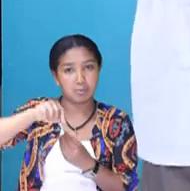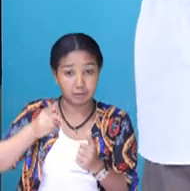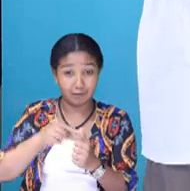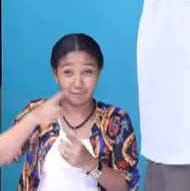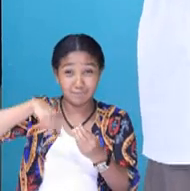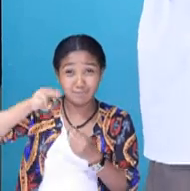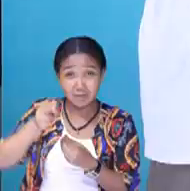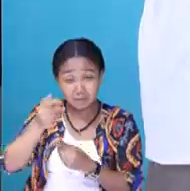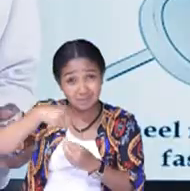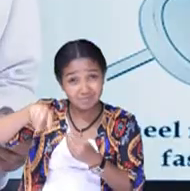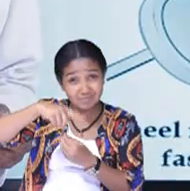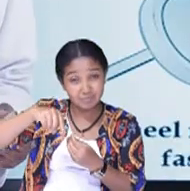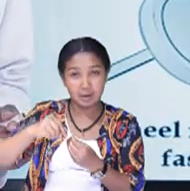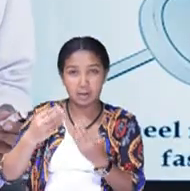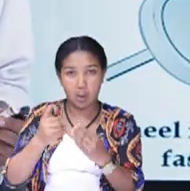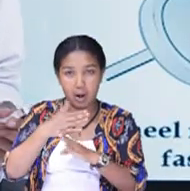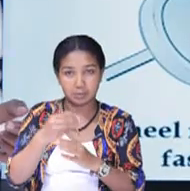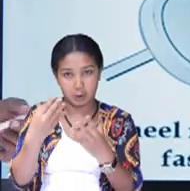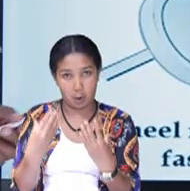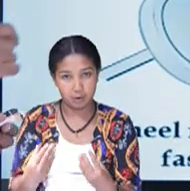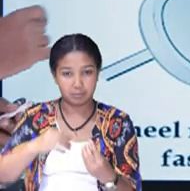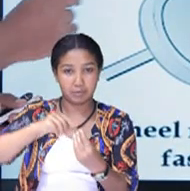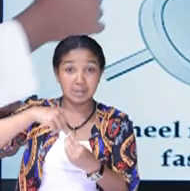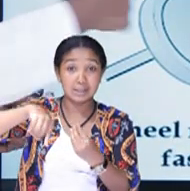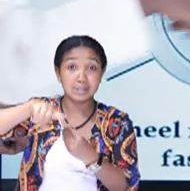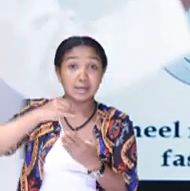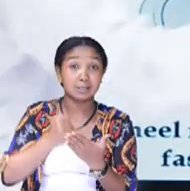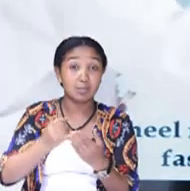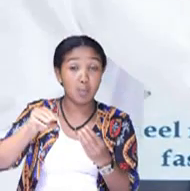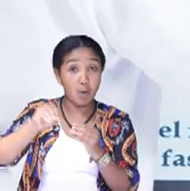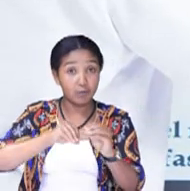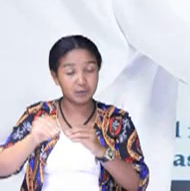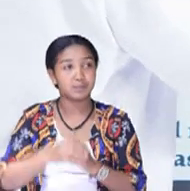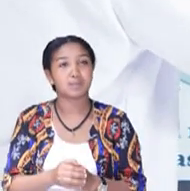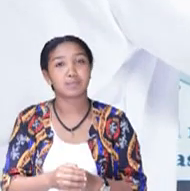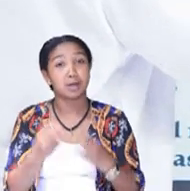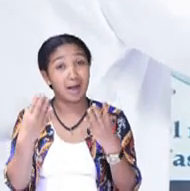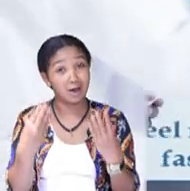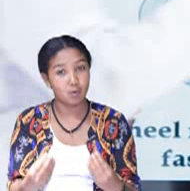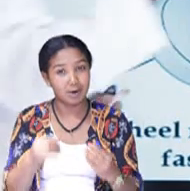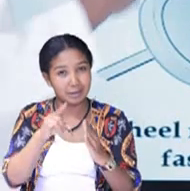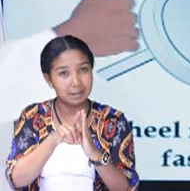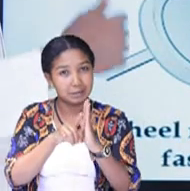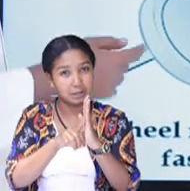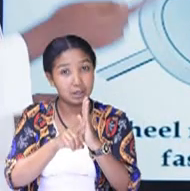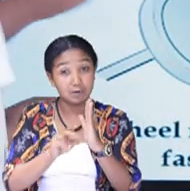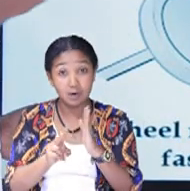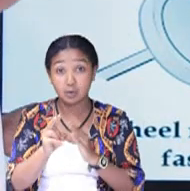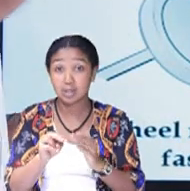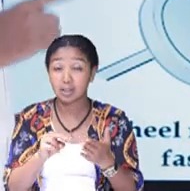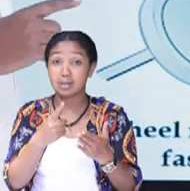moving object is moving now slowly. Then if it moves gradually, decrease its